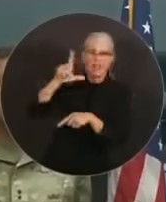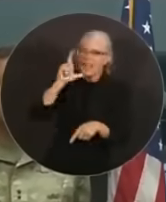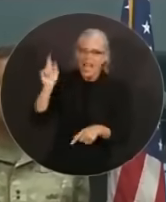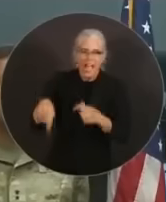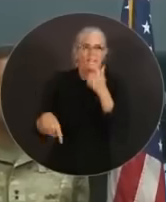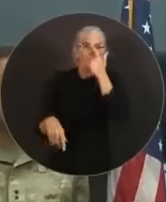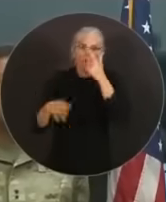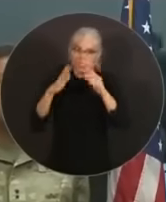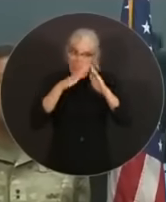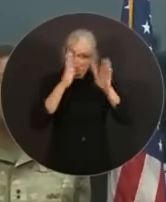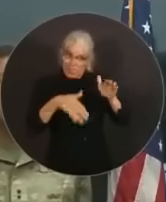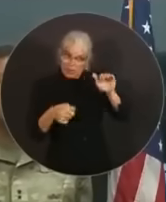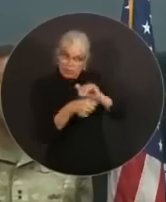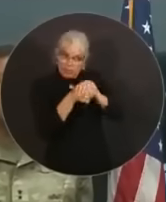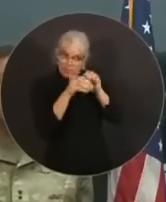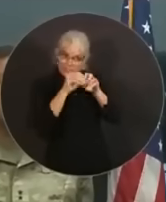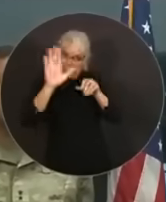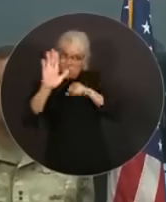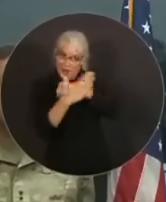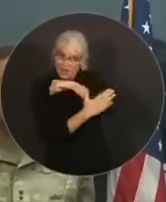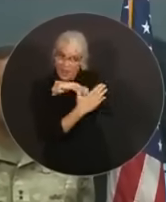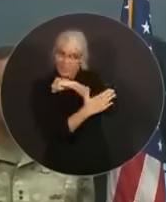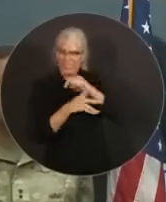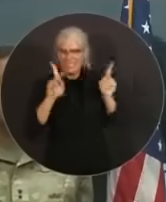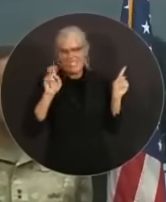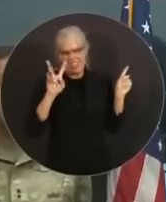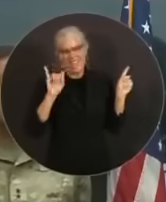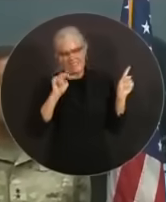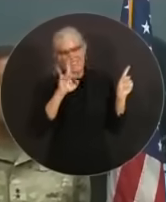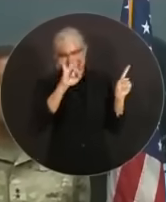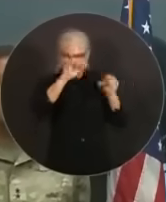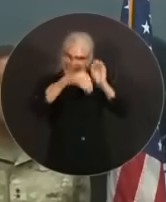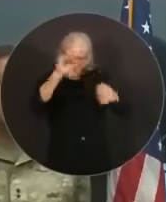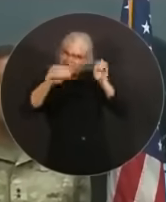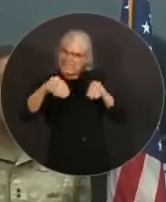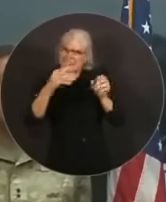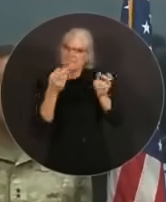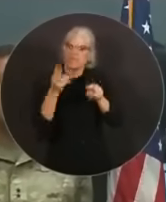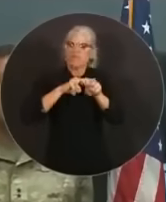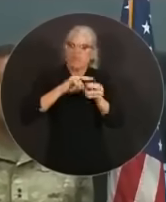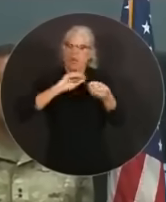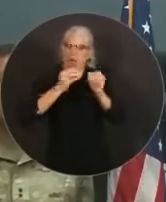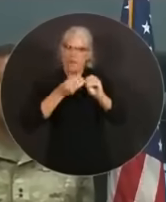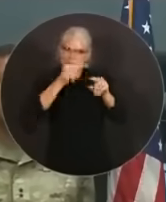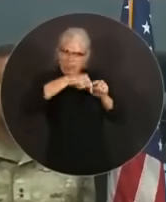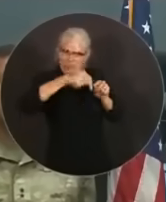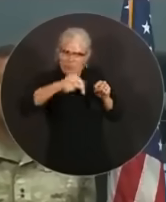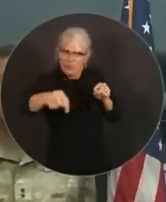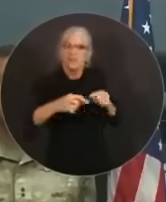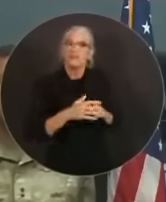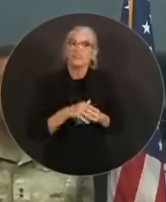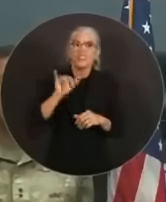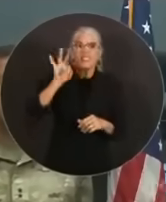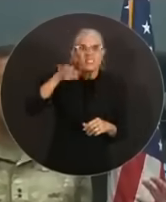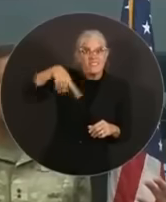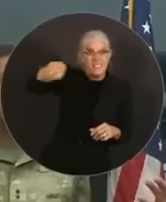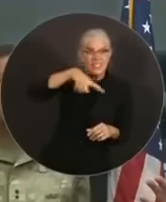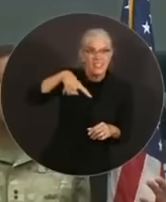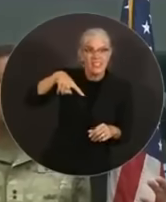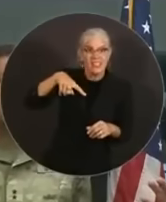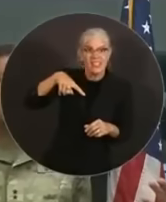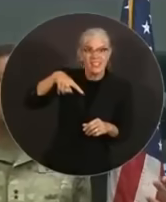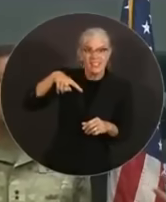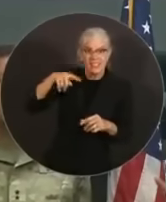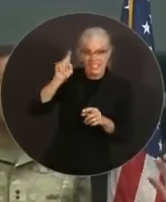all these counties. Kevin is working on supplementing that from the state if there's a need to have more, particularly in